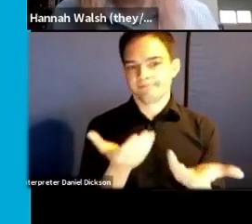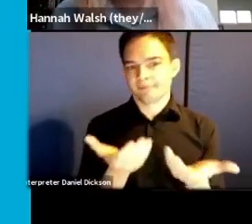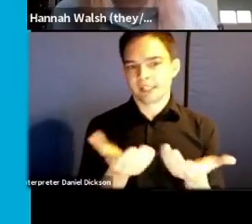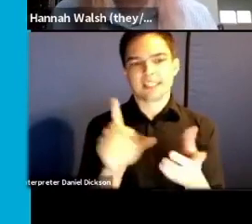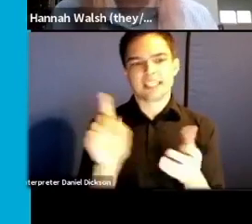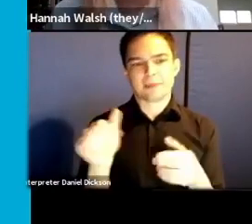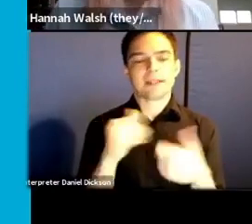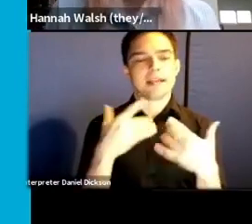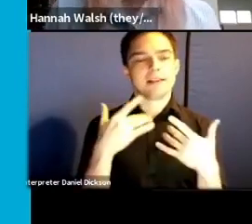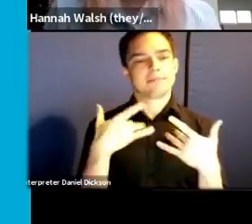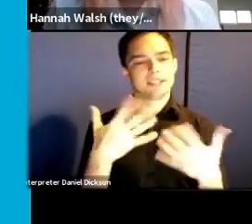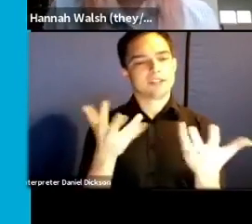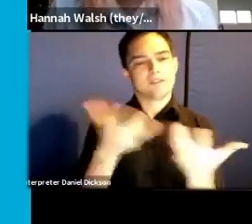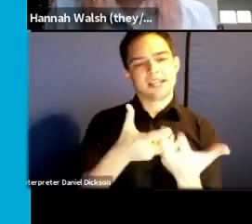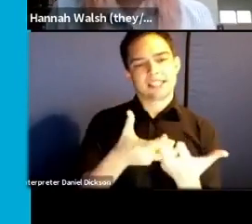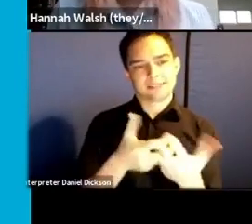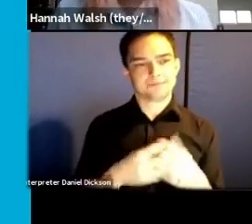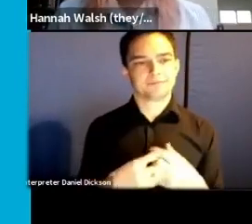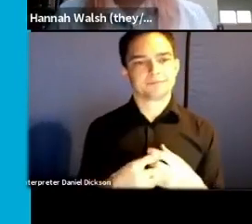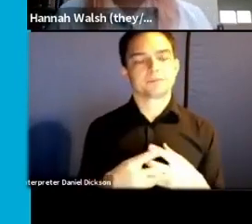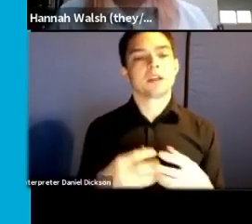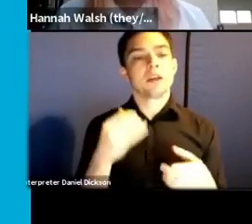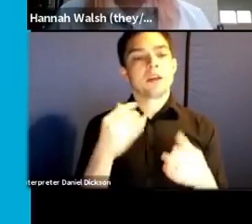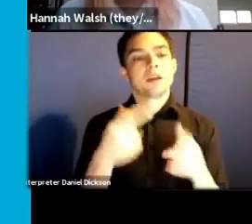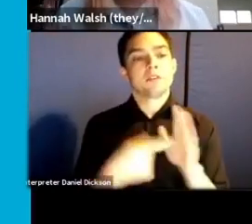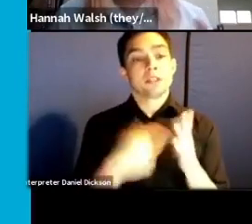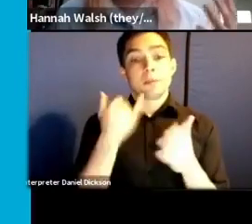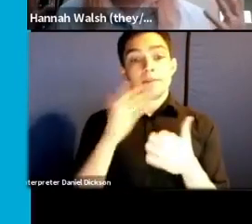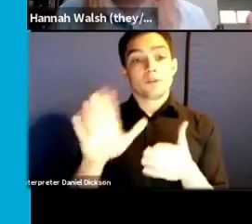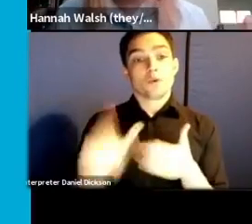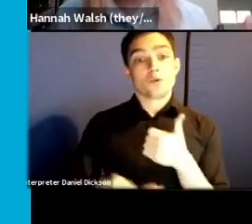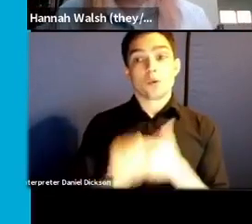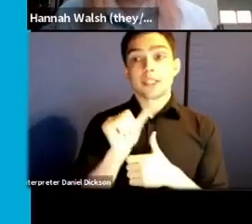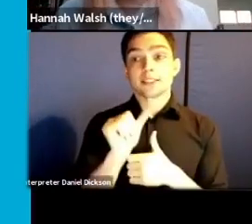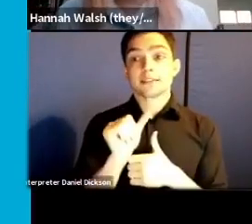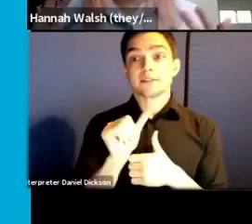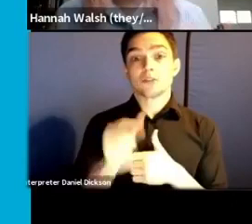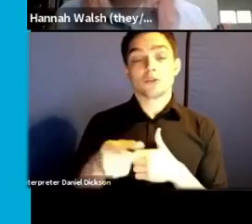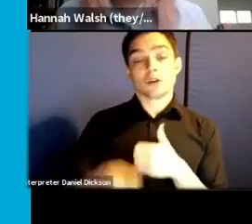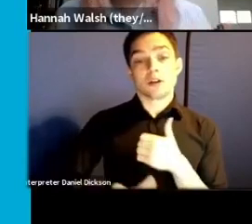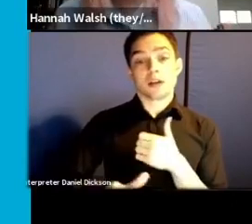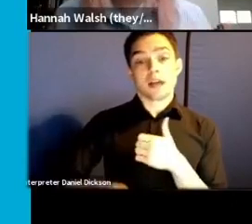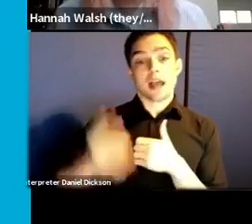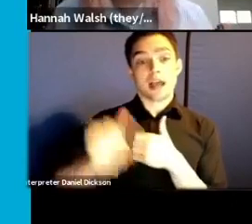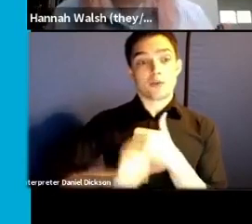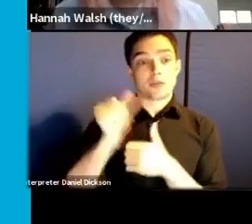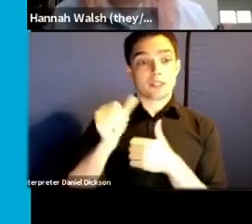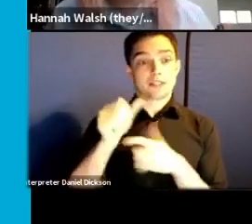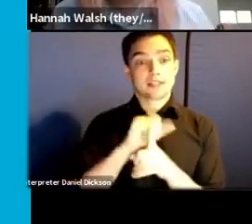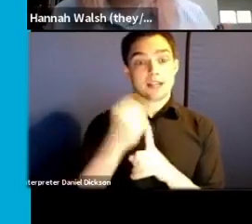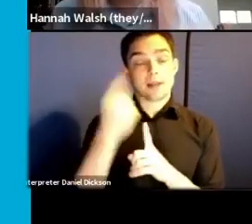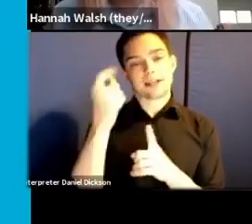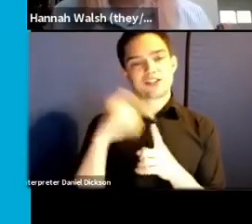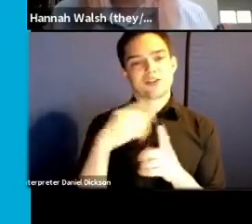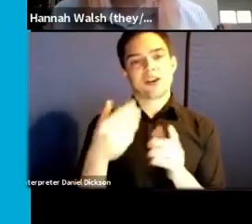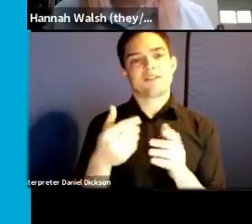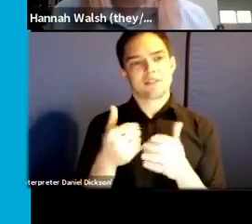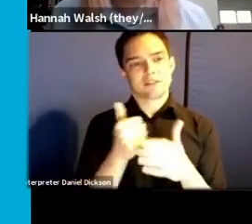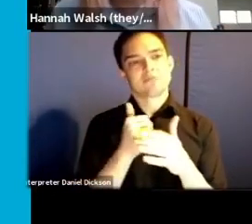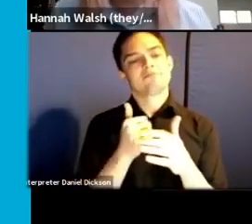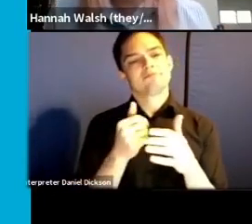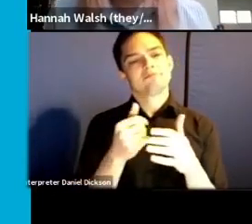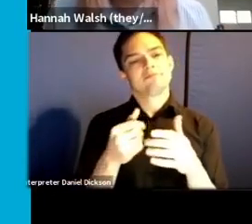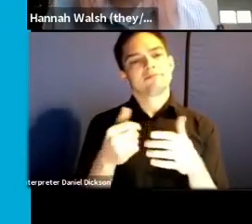that would normally fit? So if your high risk status is because you have an underlying medical condition